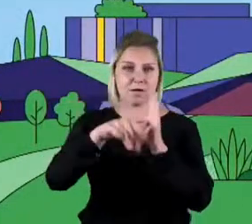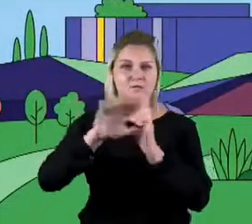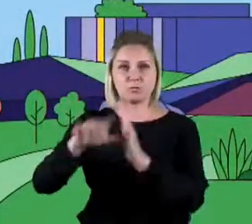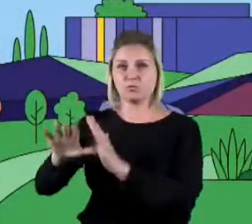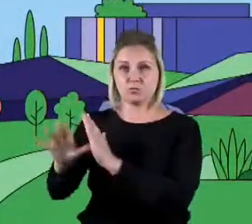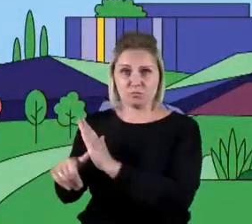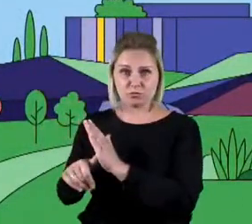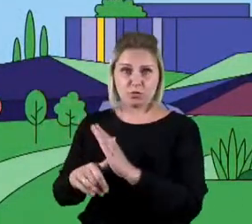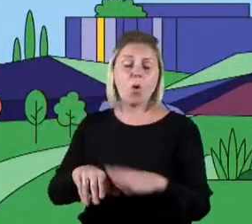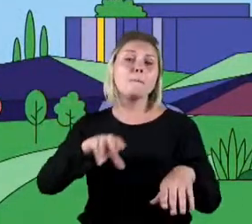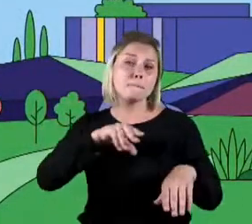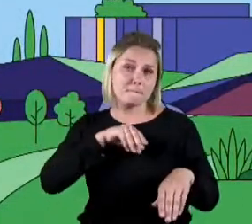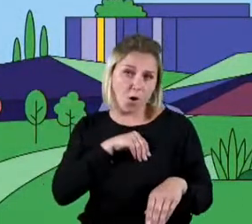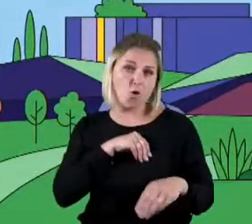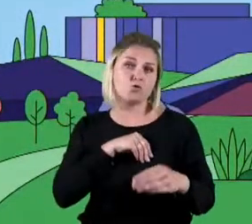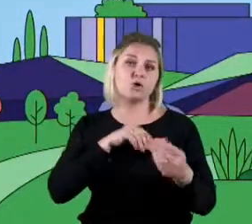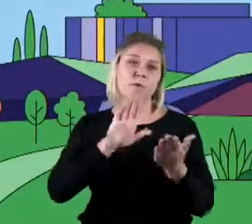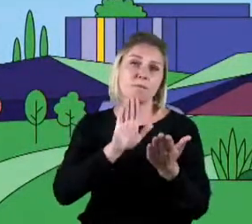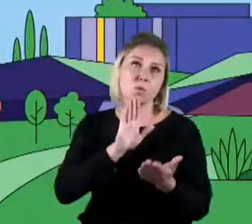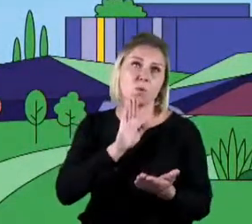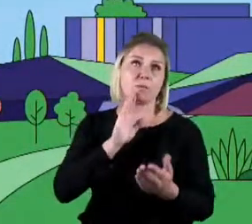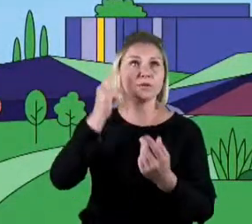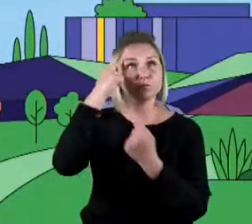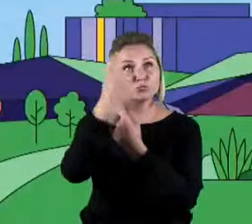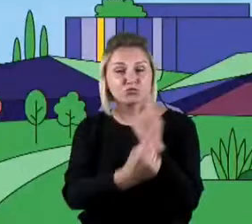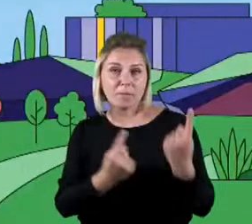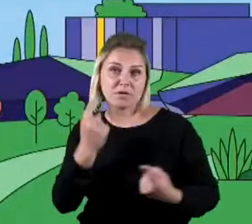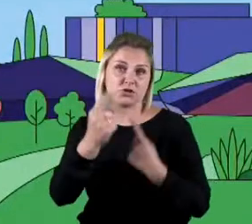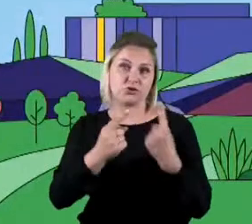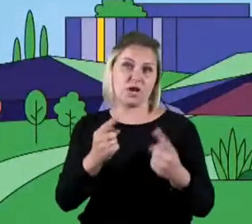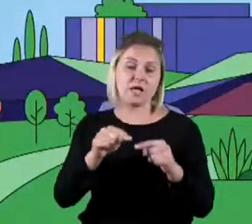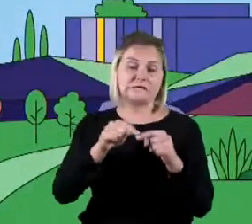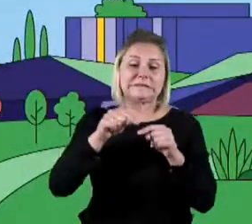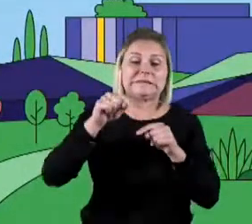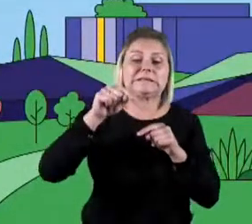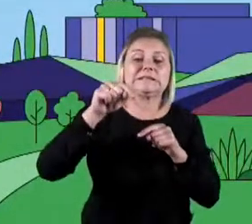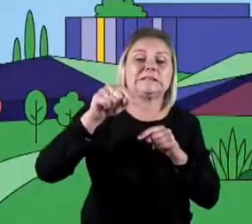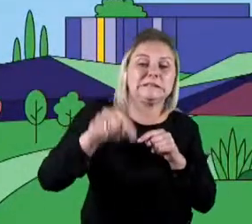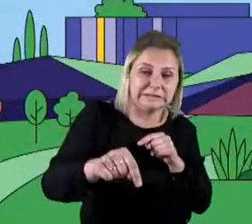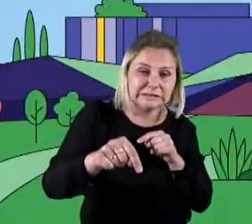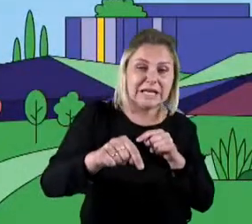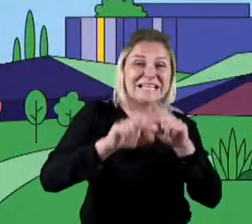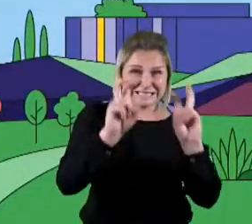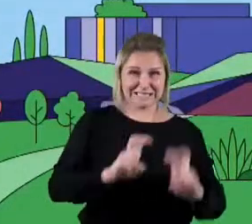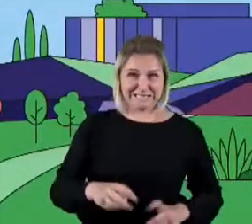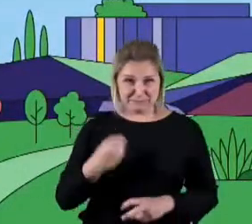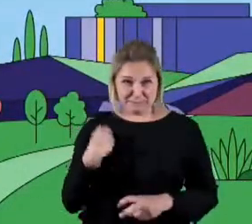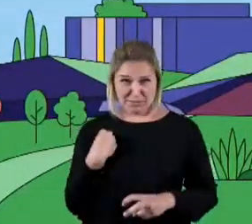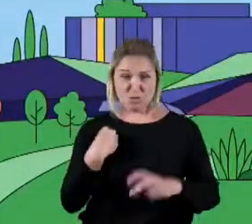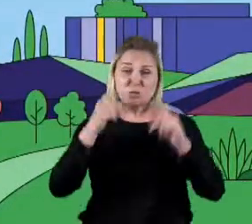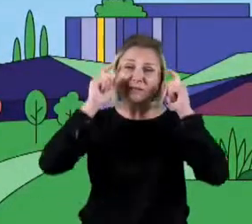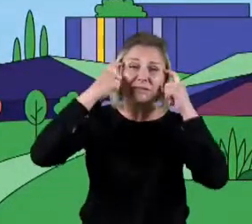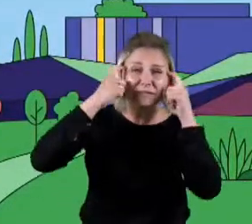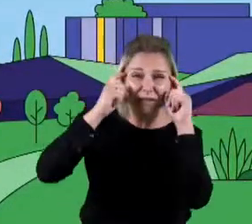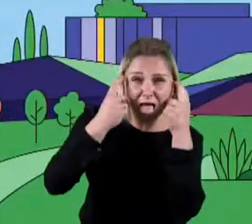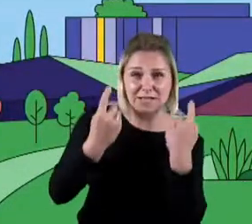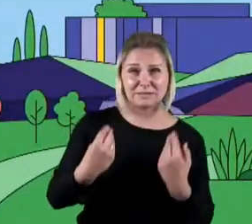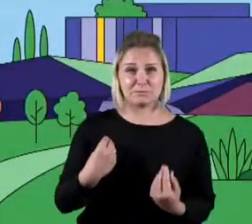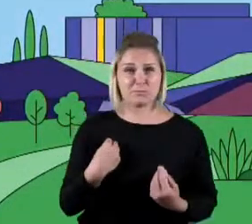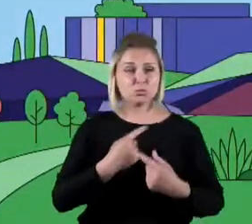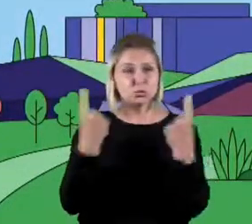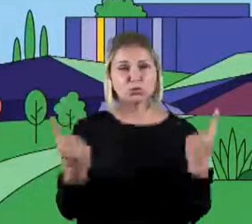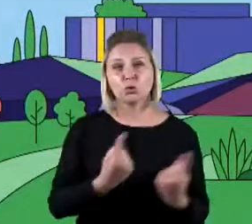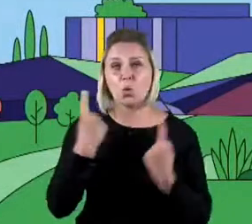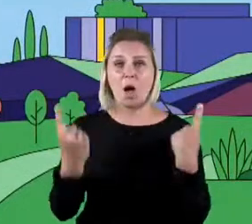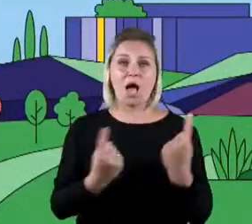have to simply take a step forward and come out of any crisis, stress,